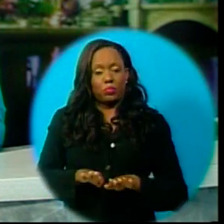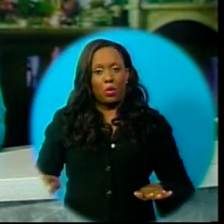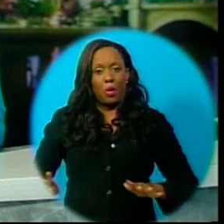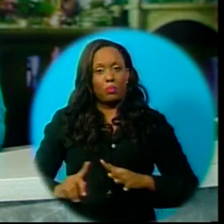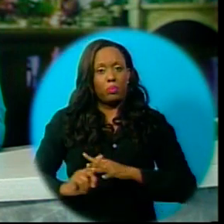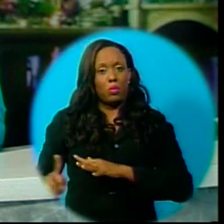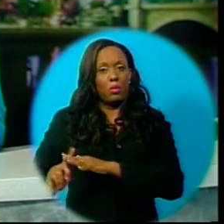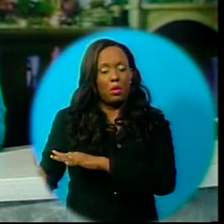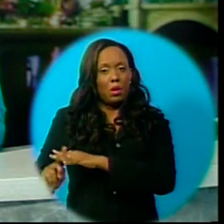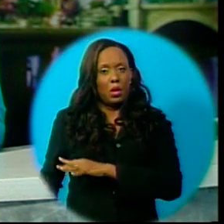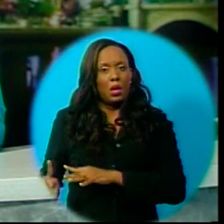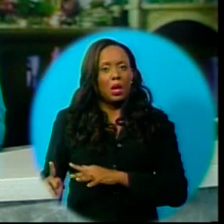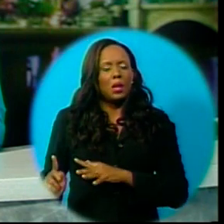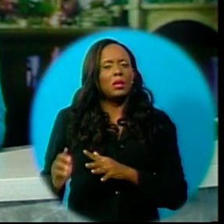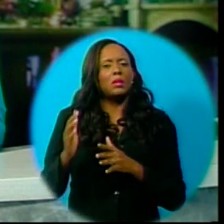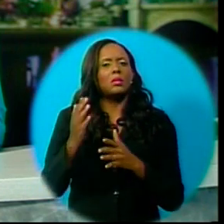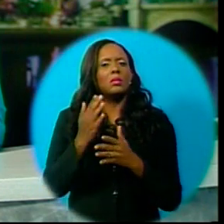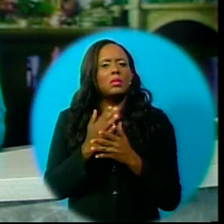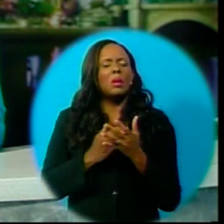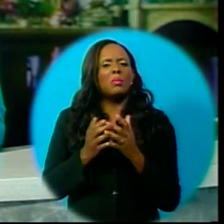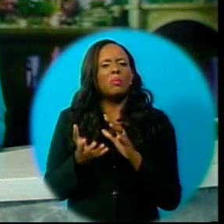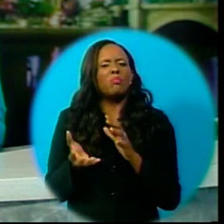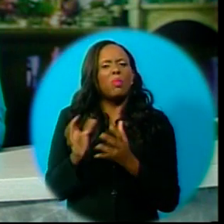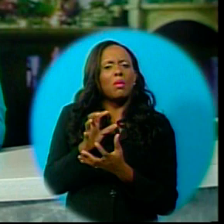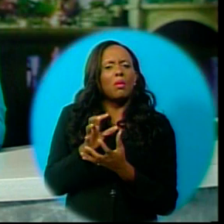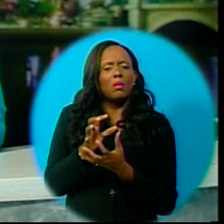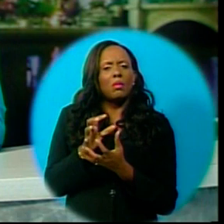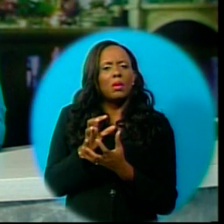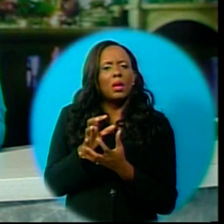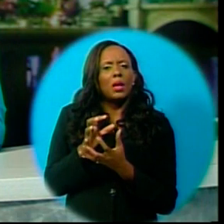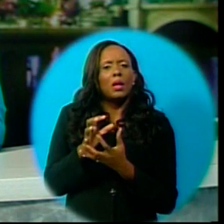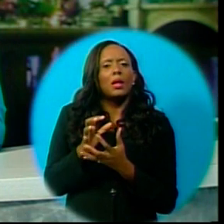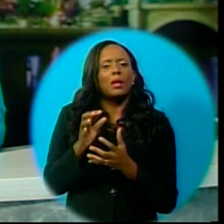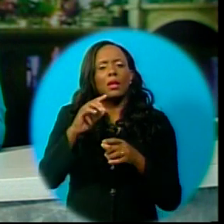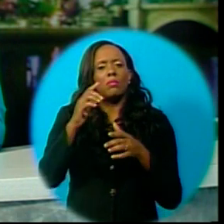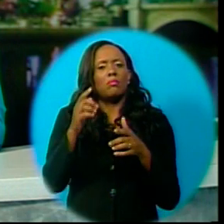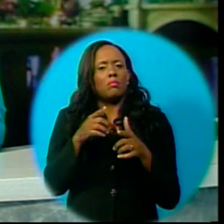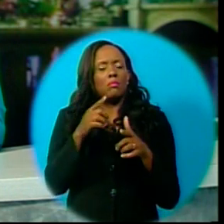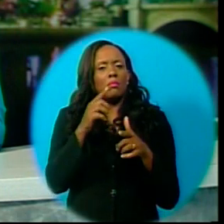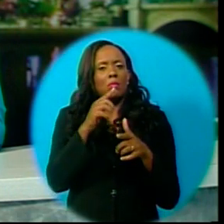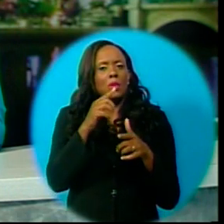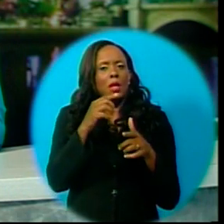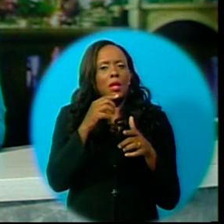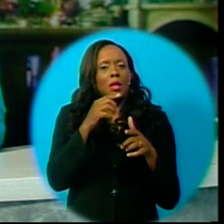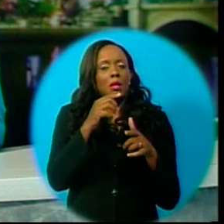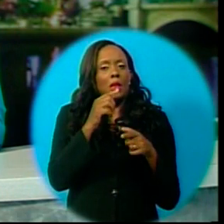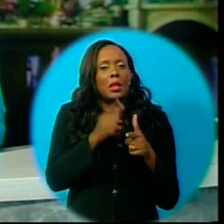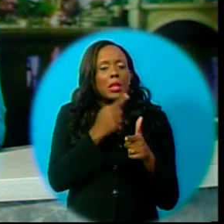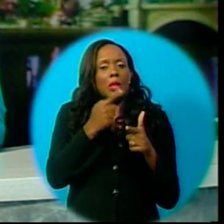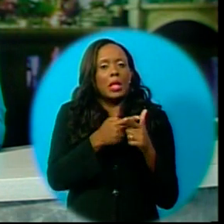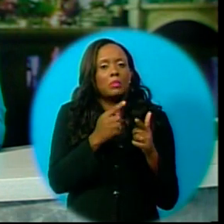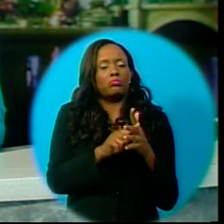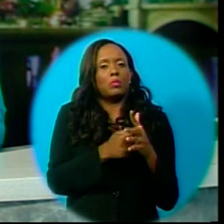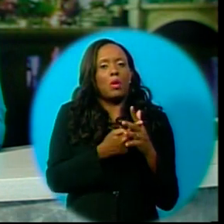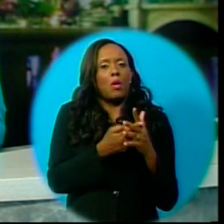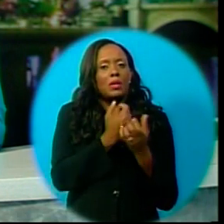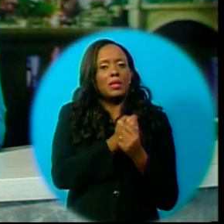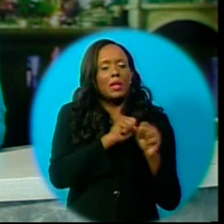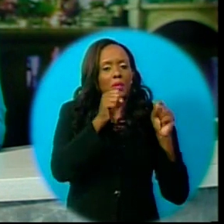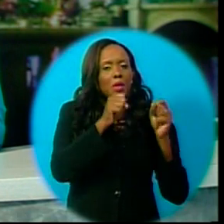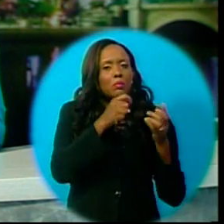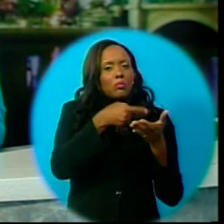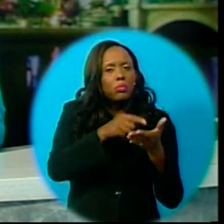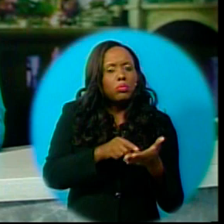did cause some disruptions to the outpatient clinics until safety checks were completed and instructions given for staff and visitors